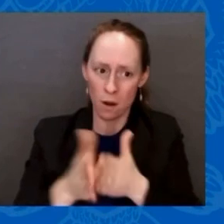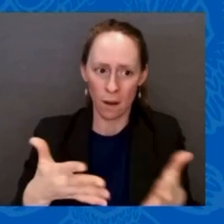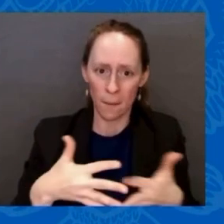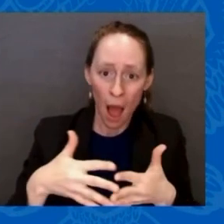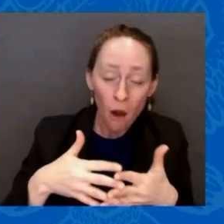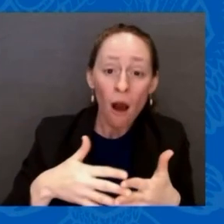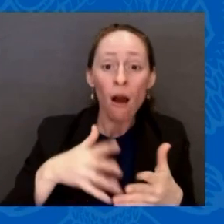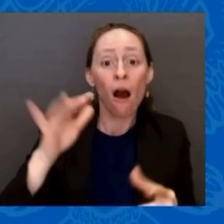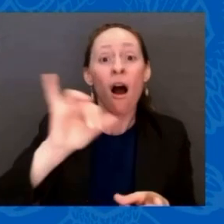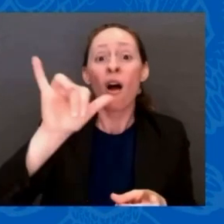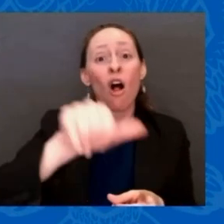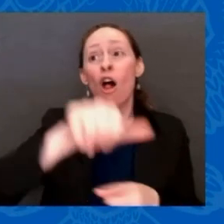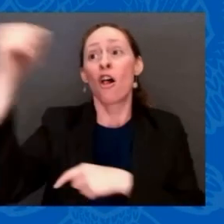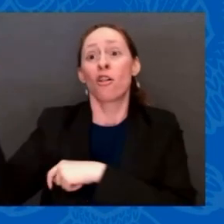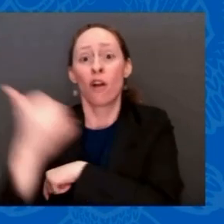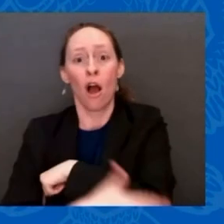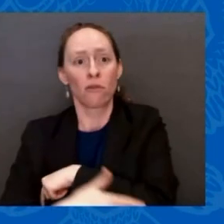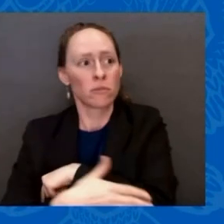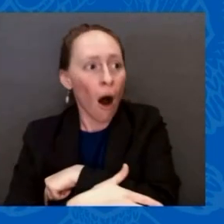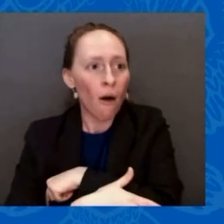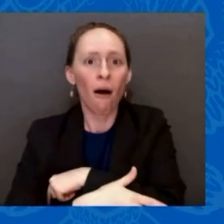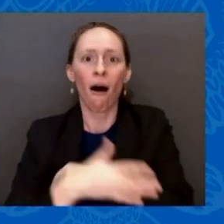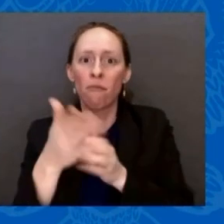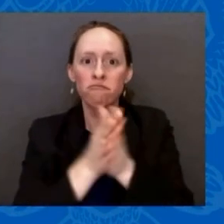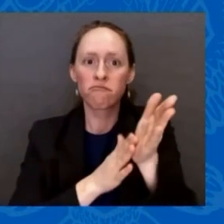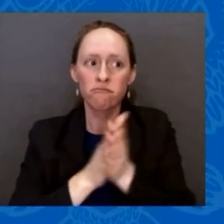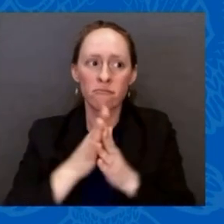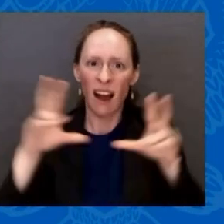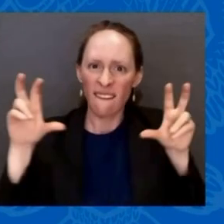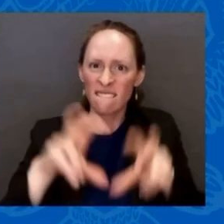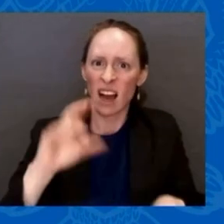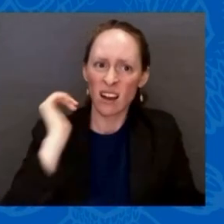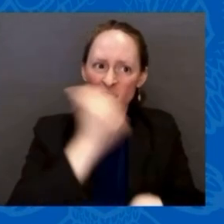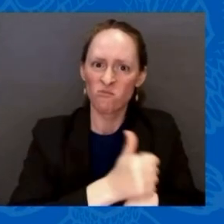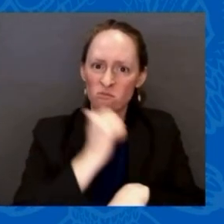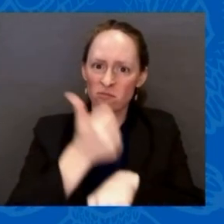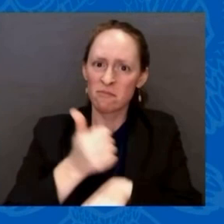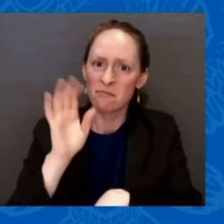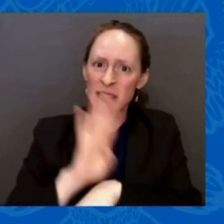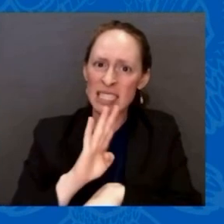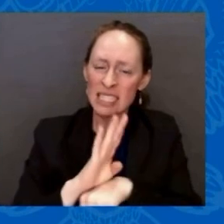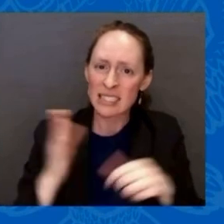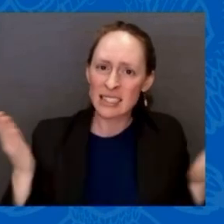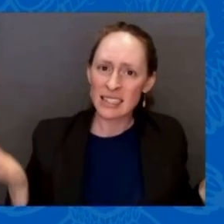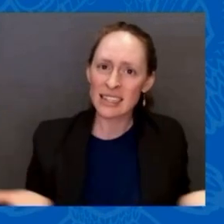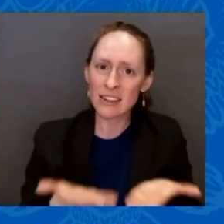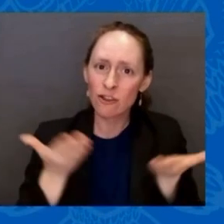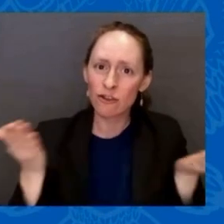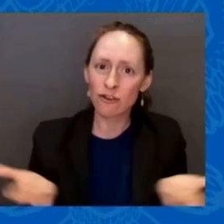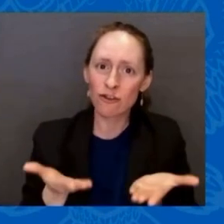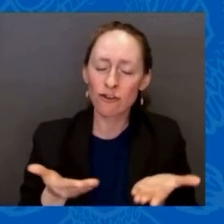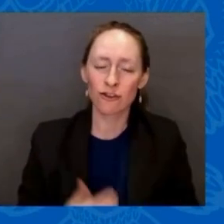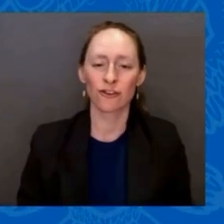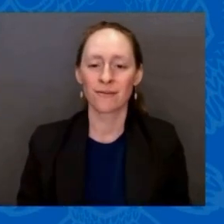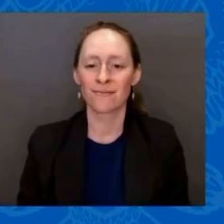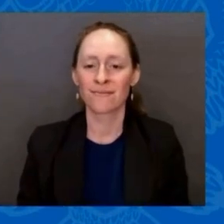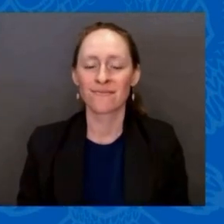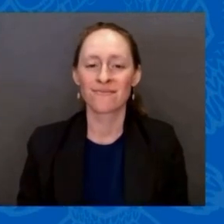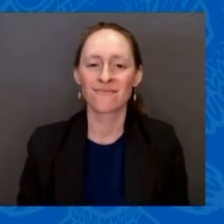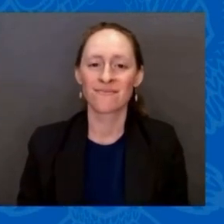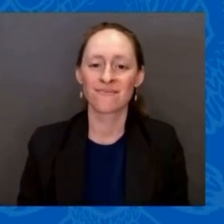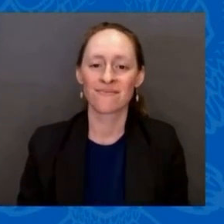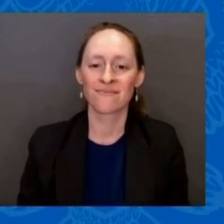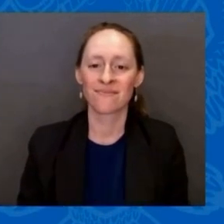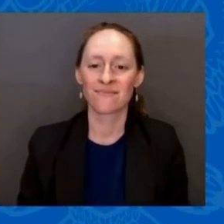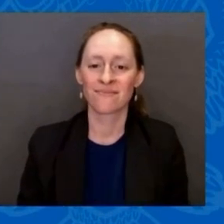partners, Americans' investments in clean energy technology are going to reduce carbon emissions, continue to lower the cost